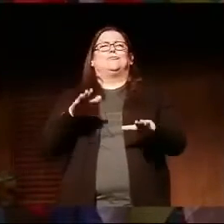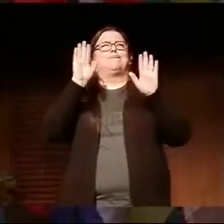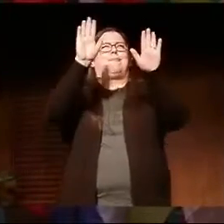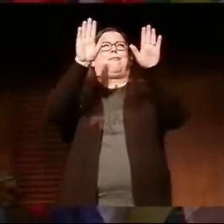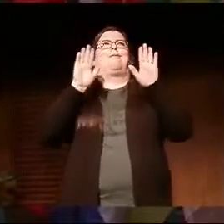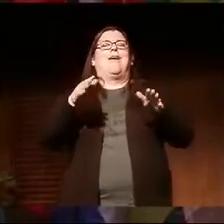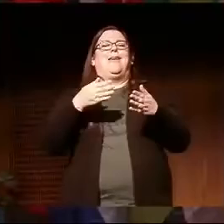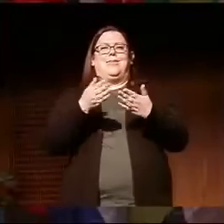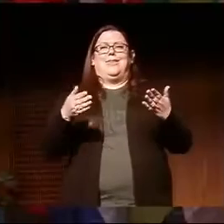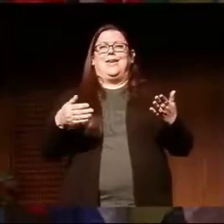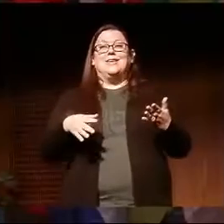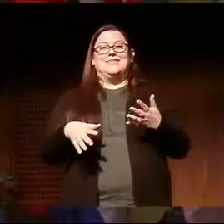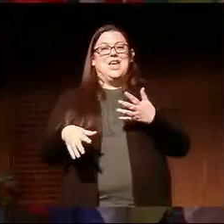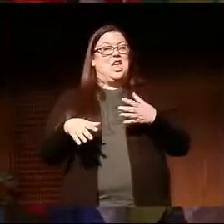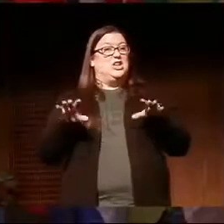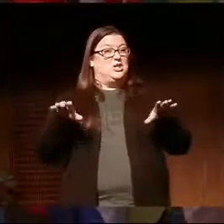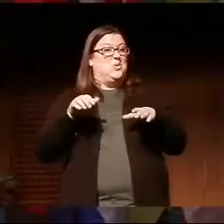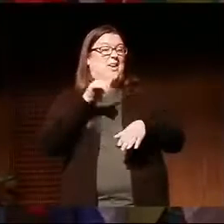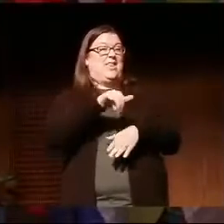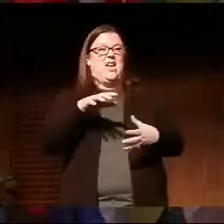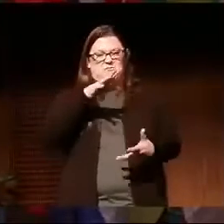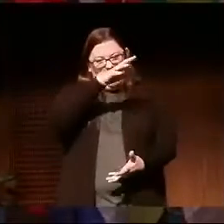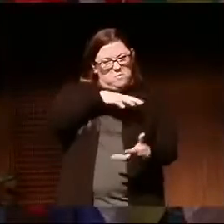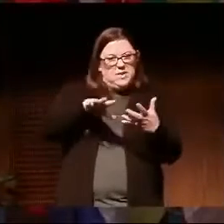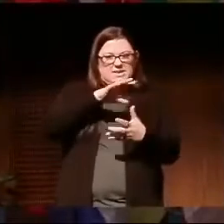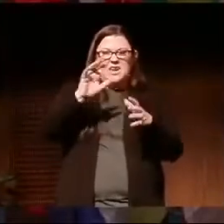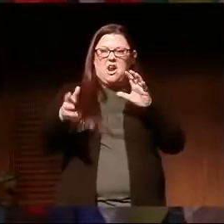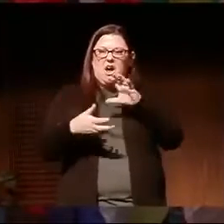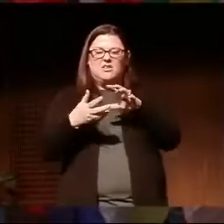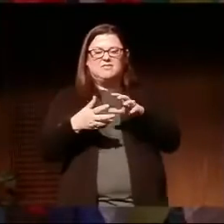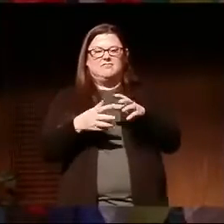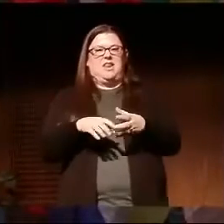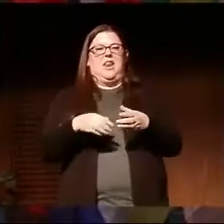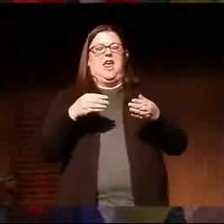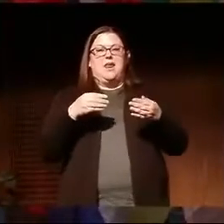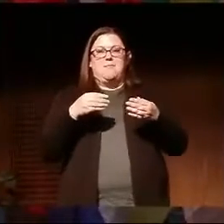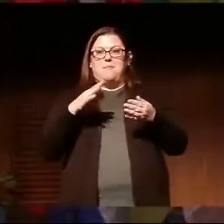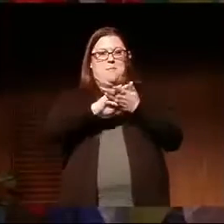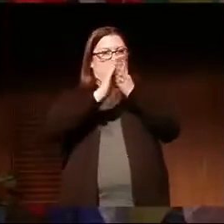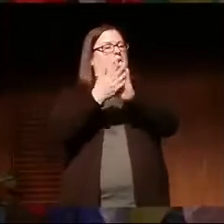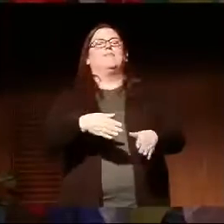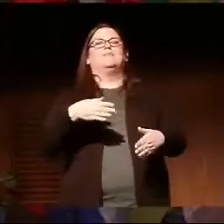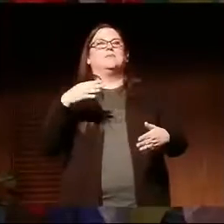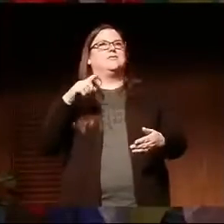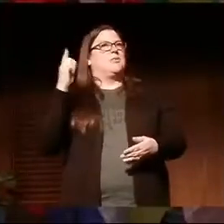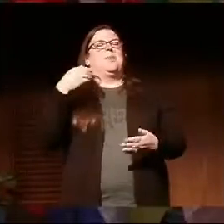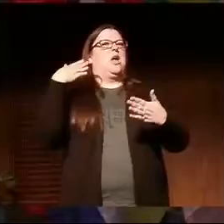all of those things, mixing them together, and out comes something good.